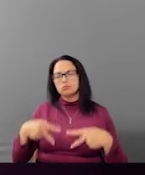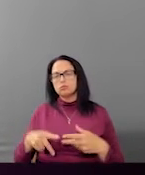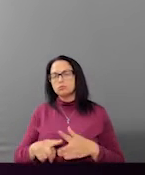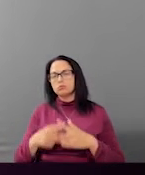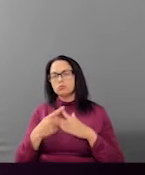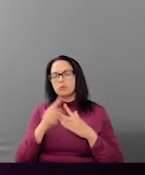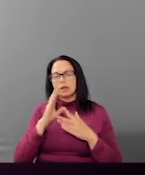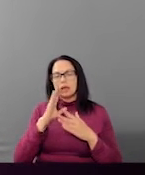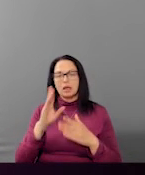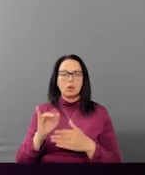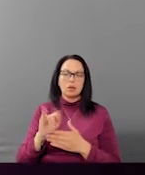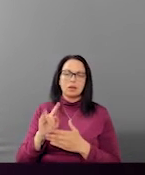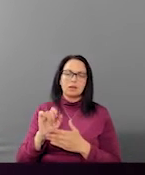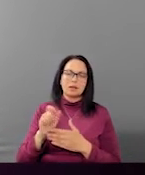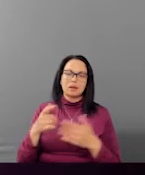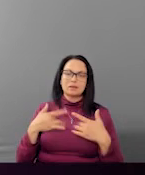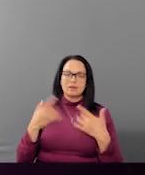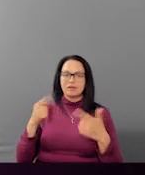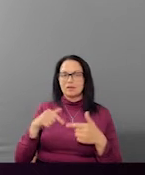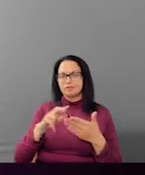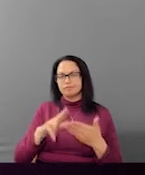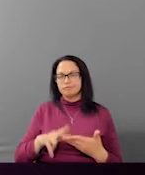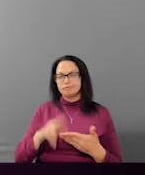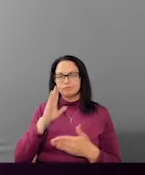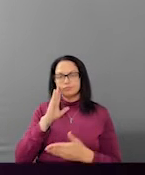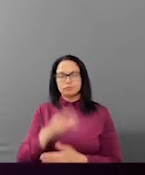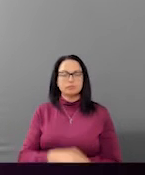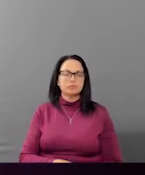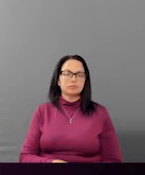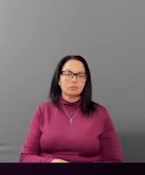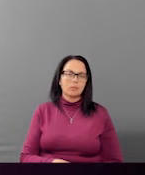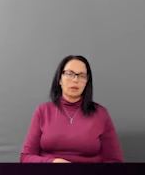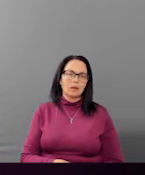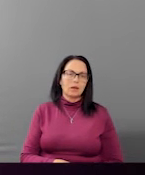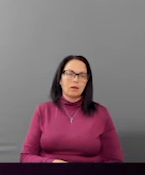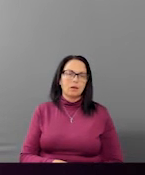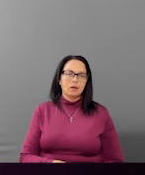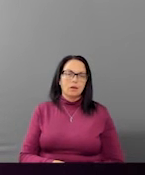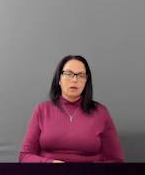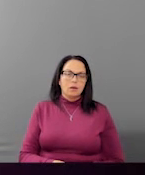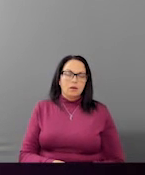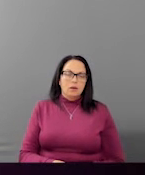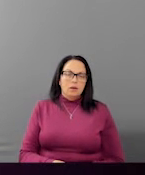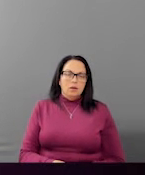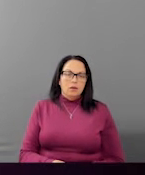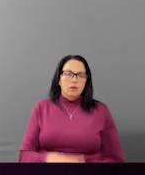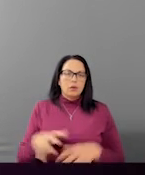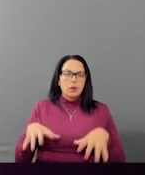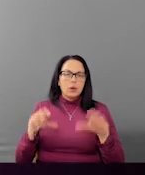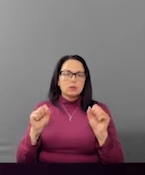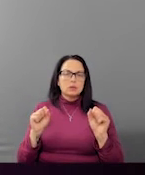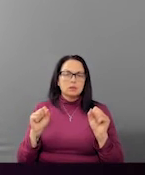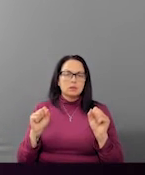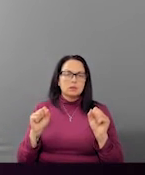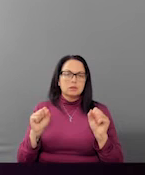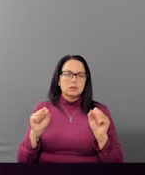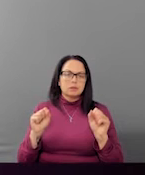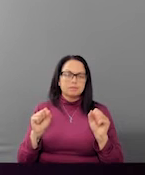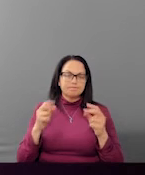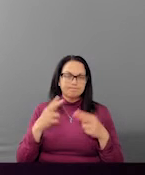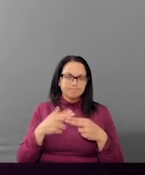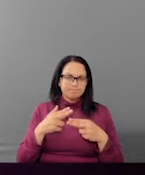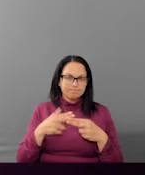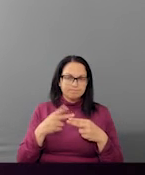index the events in this contract for us. Pick Ethereum, hosted. For name, you have to put